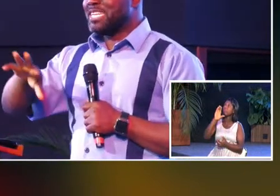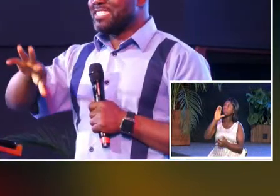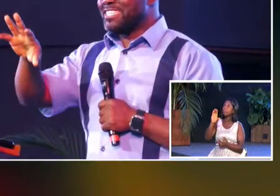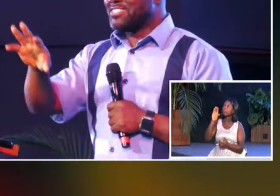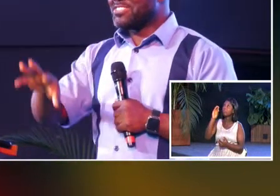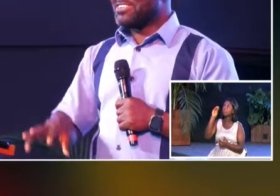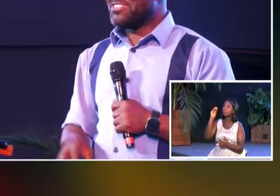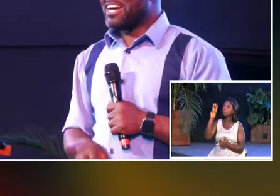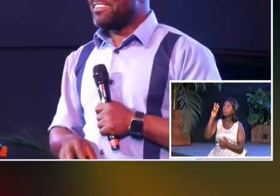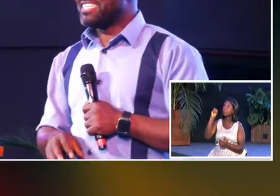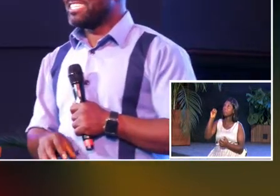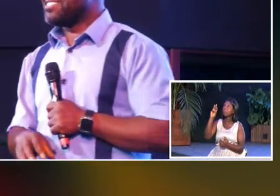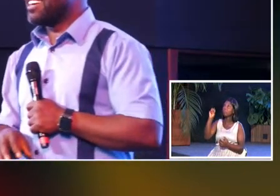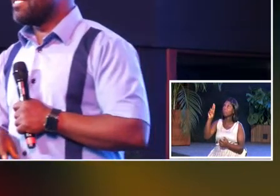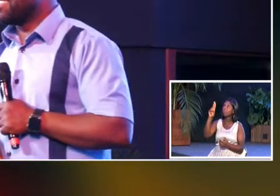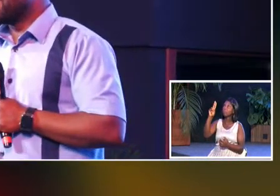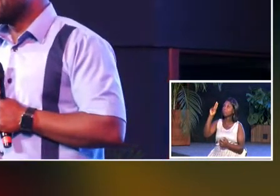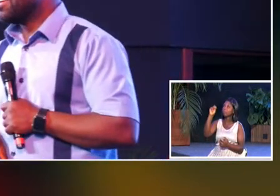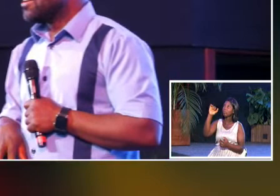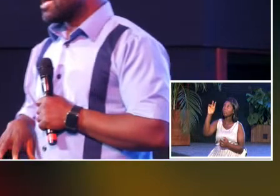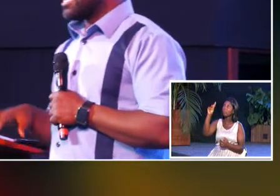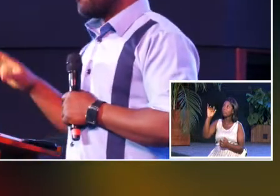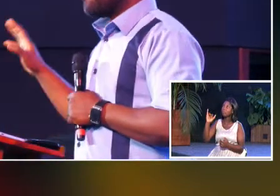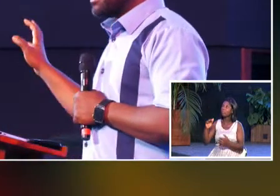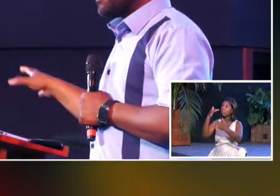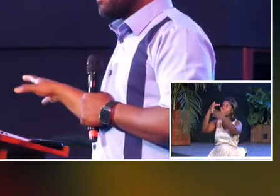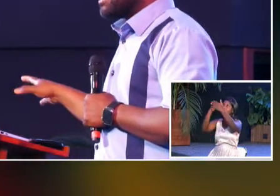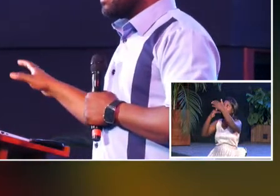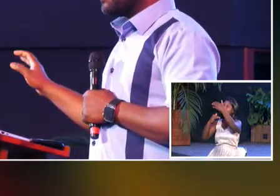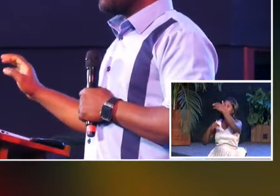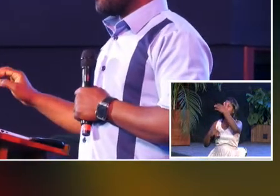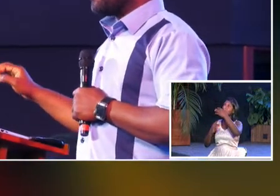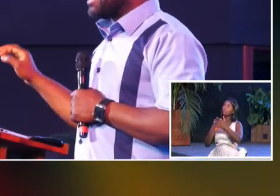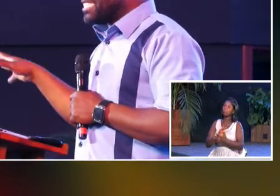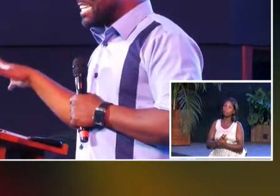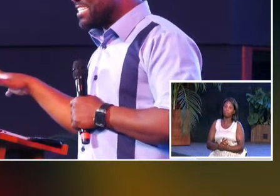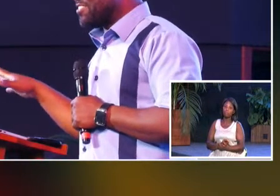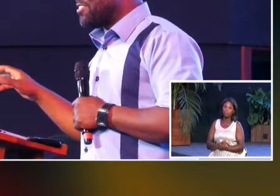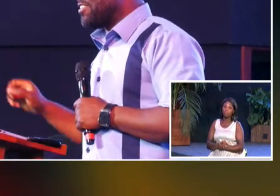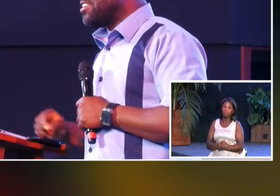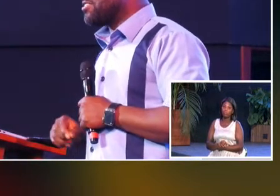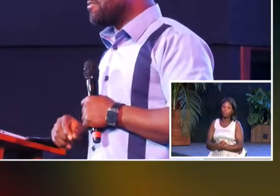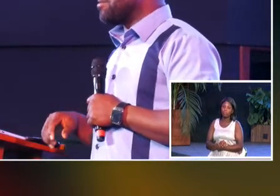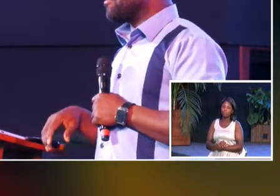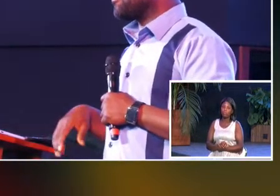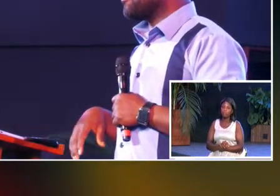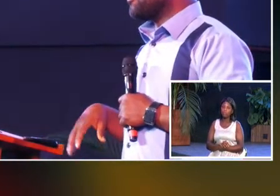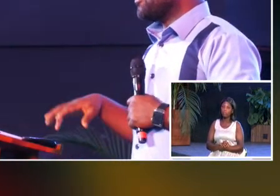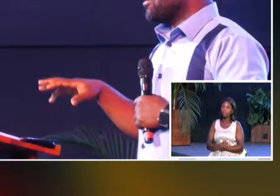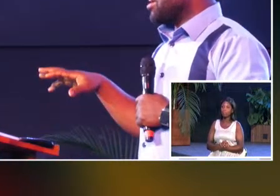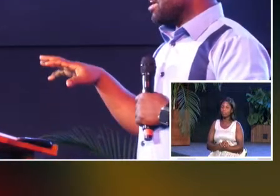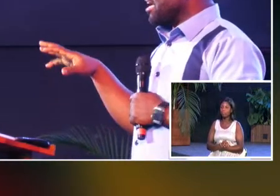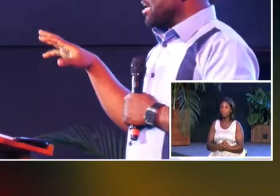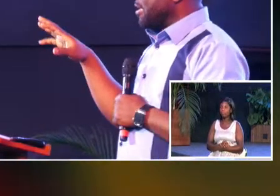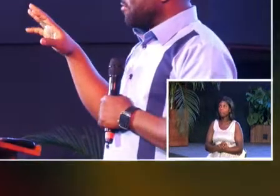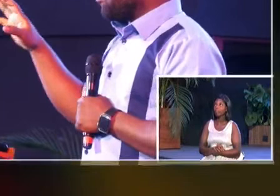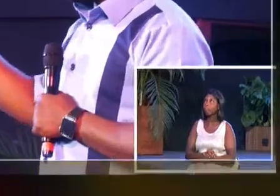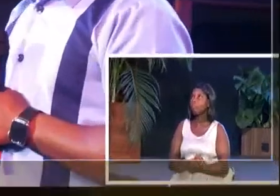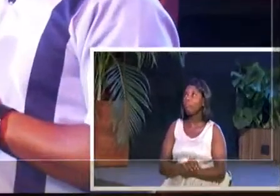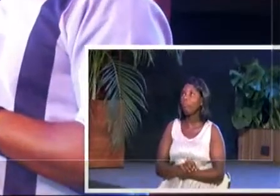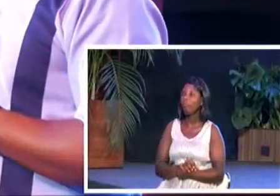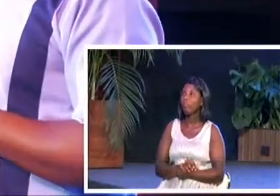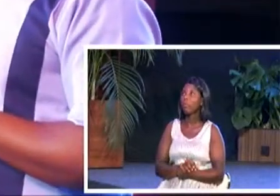the presentation, so you will have access to everything. I have over 70 jobs listed on each of them. So